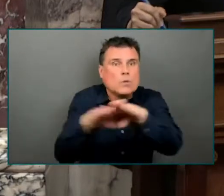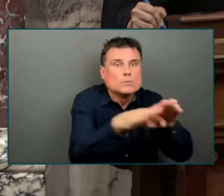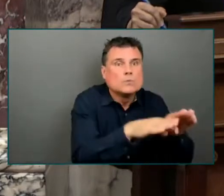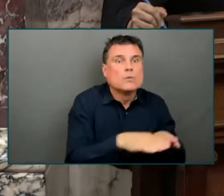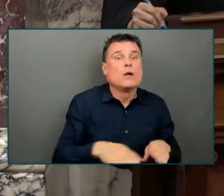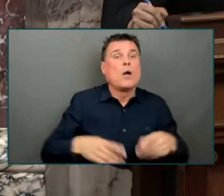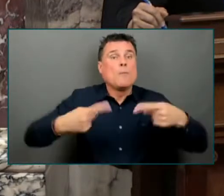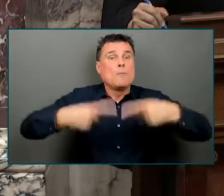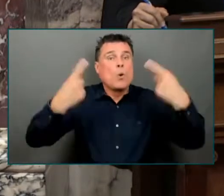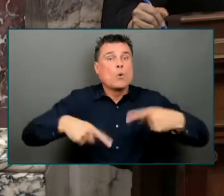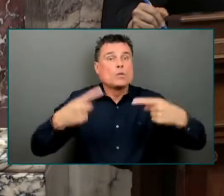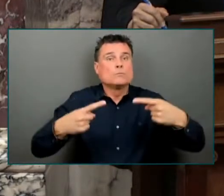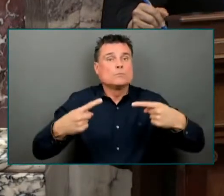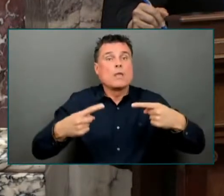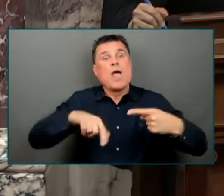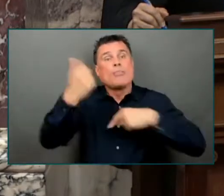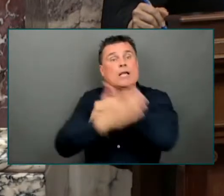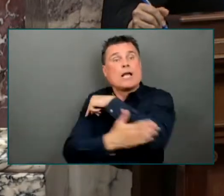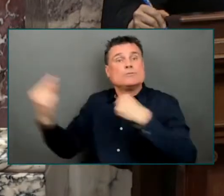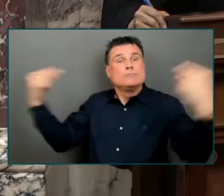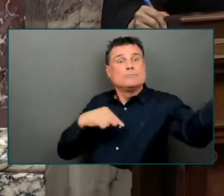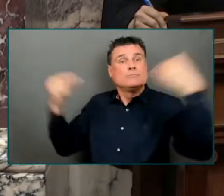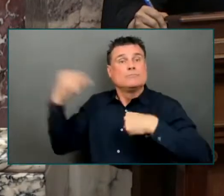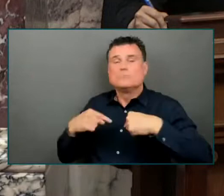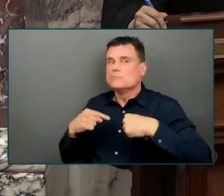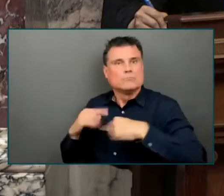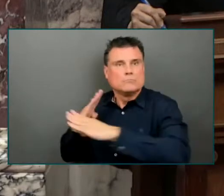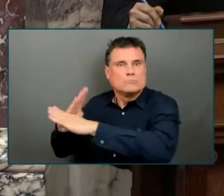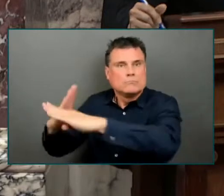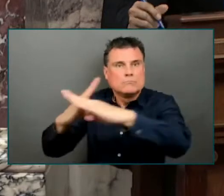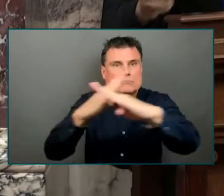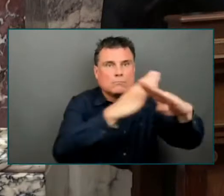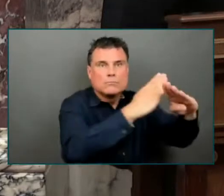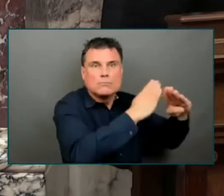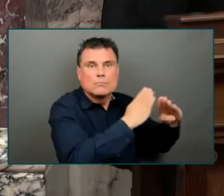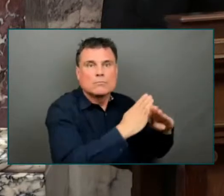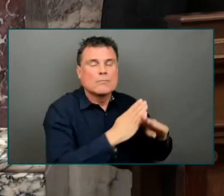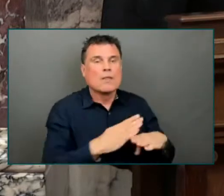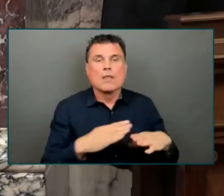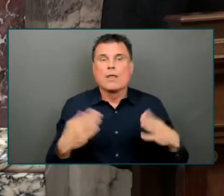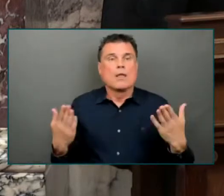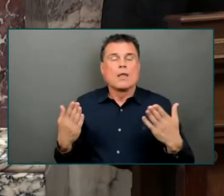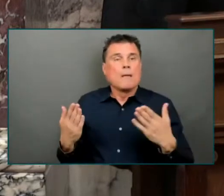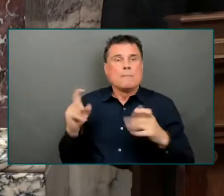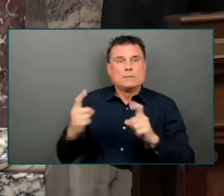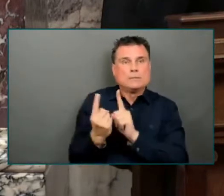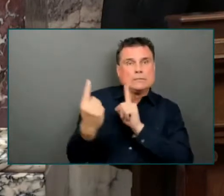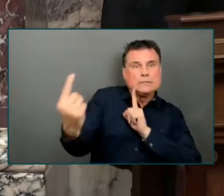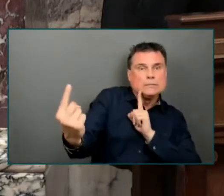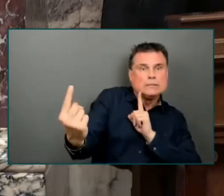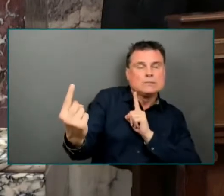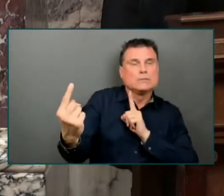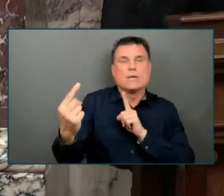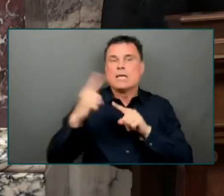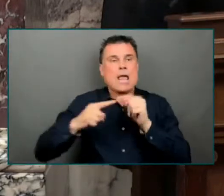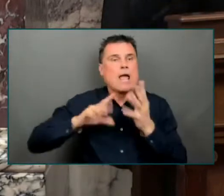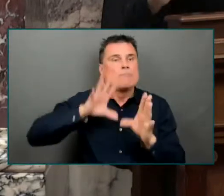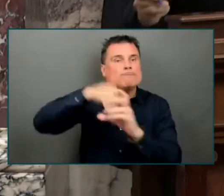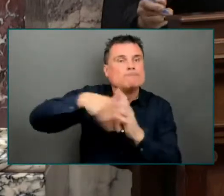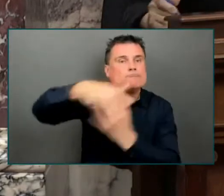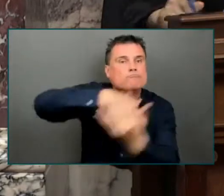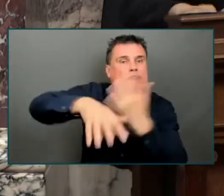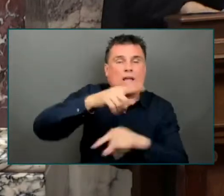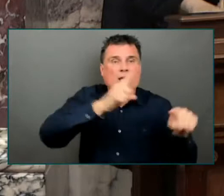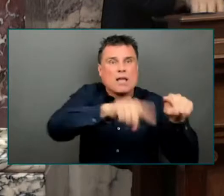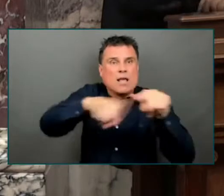social distancing, safe bubbles. For me, Mr. Speaker, it was a familiar feeling because I experienced a moment